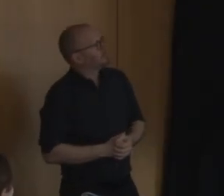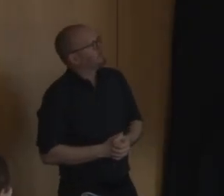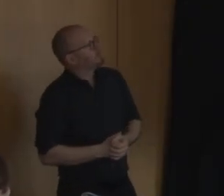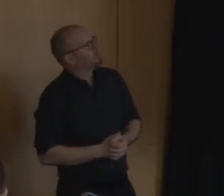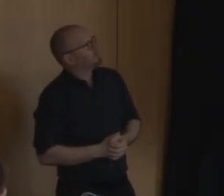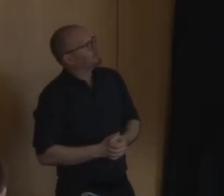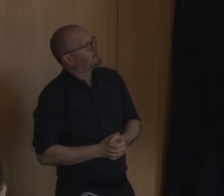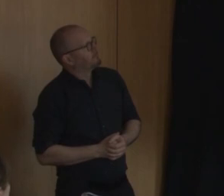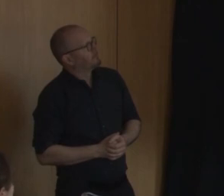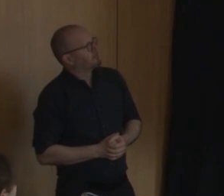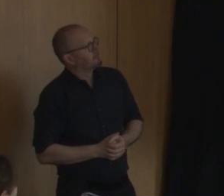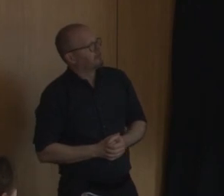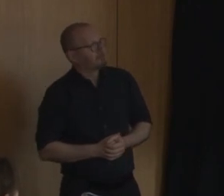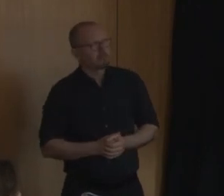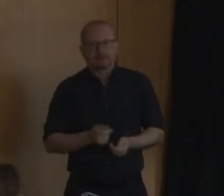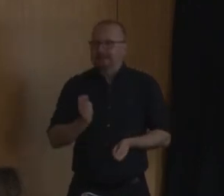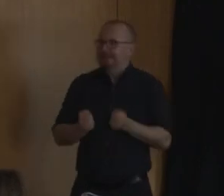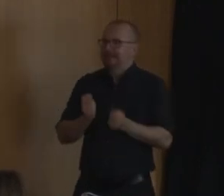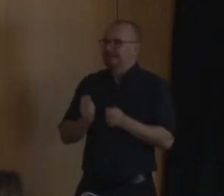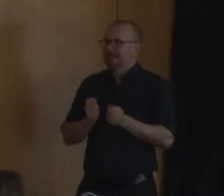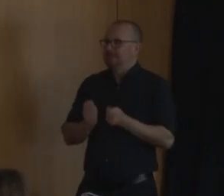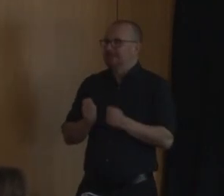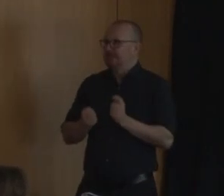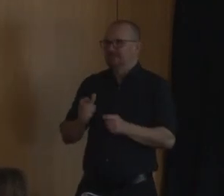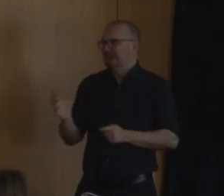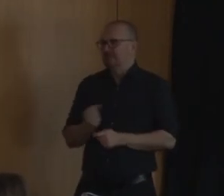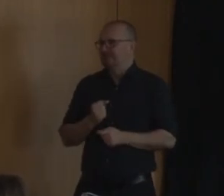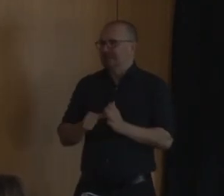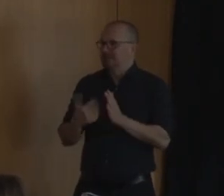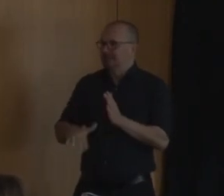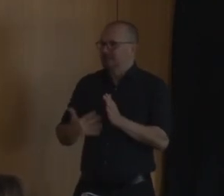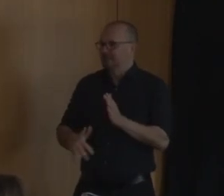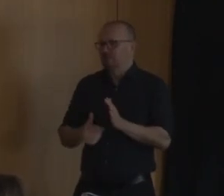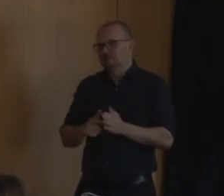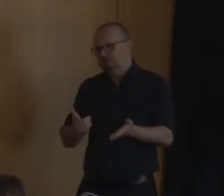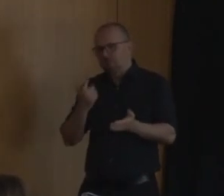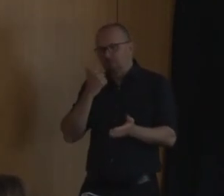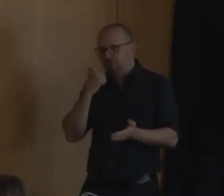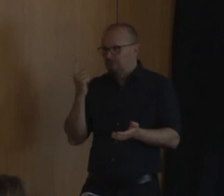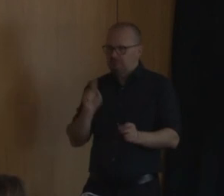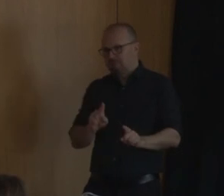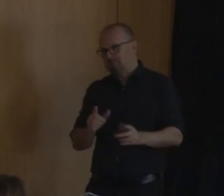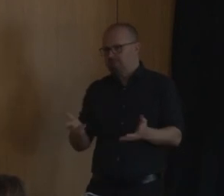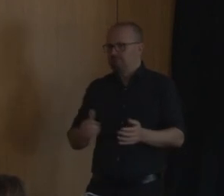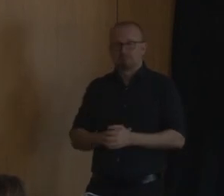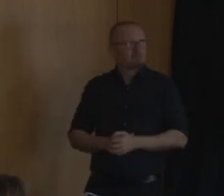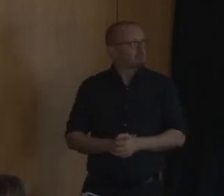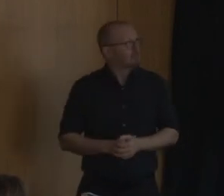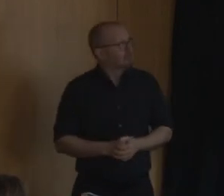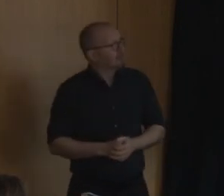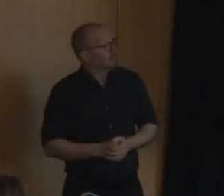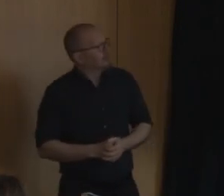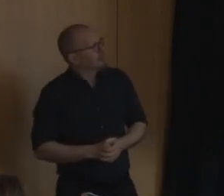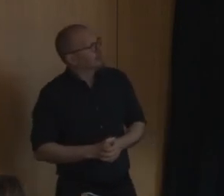at all stages, doesn't have to be expensive, just get your people out on the floor. This is the most important one for me. We were humbly reminded that our